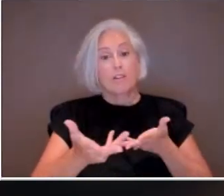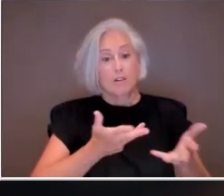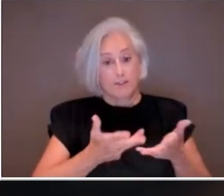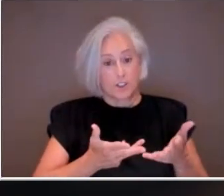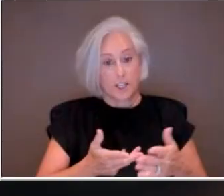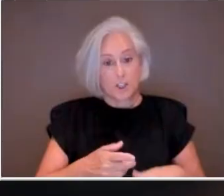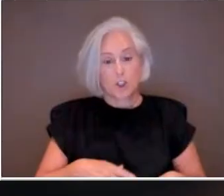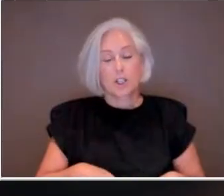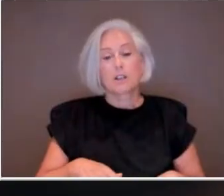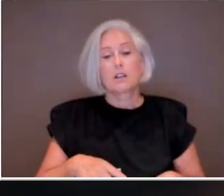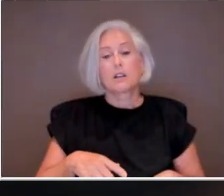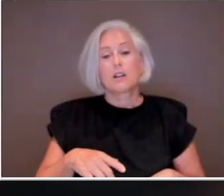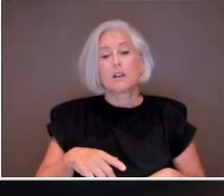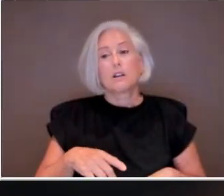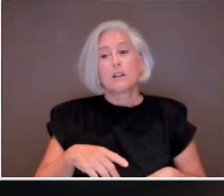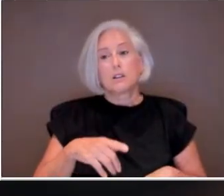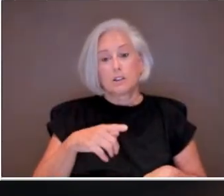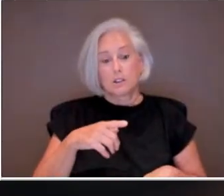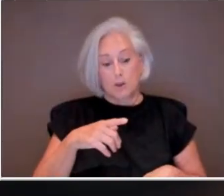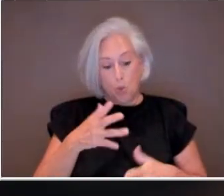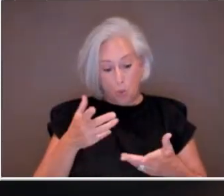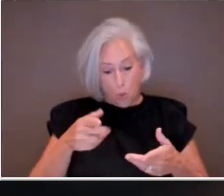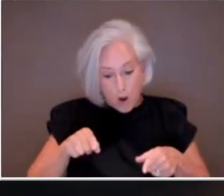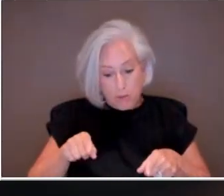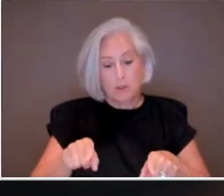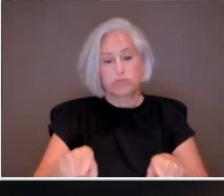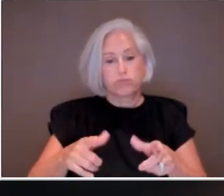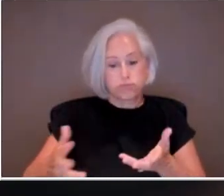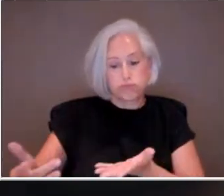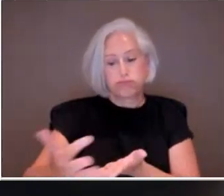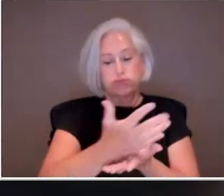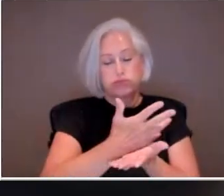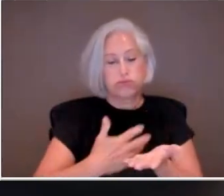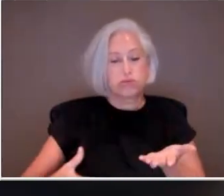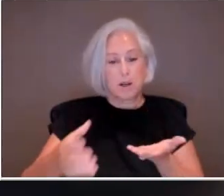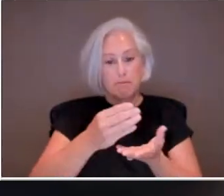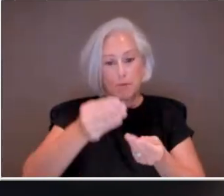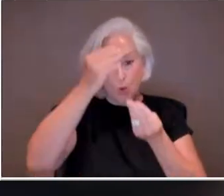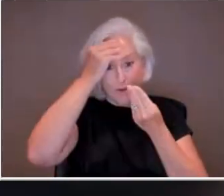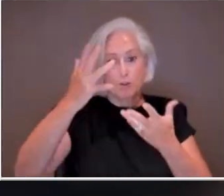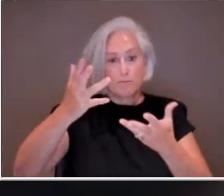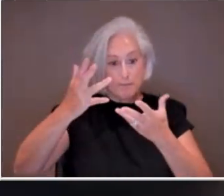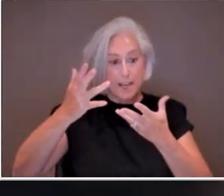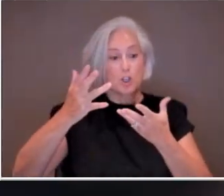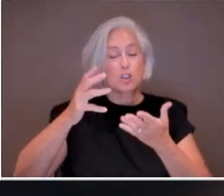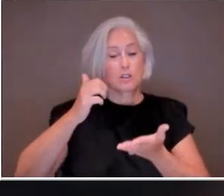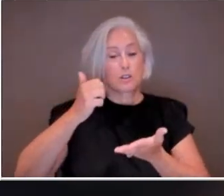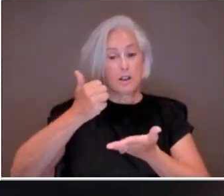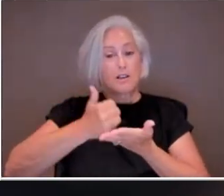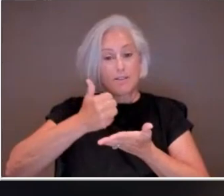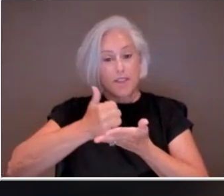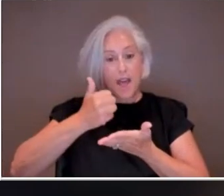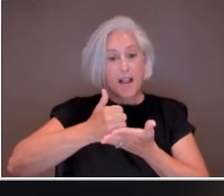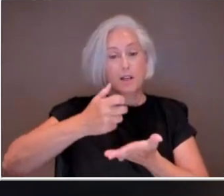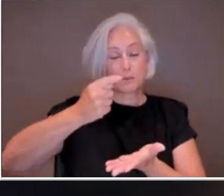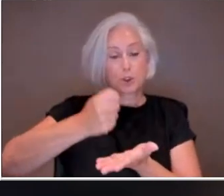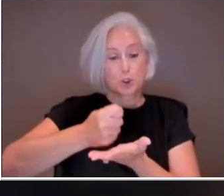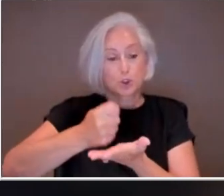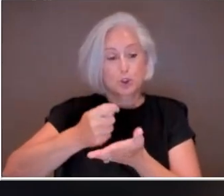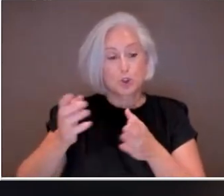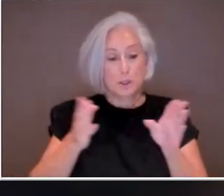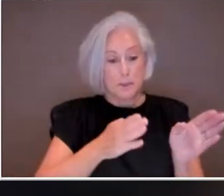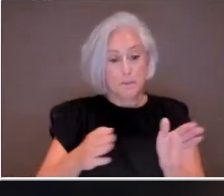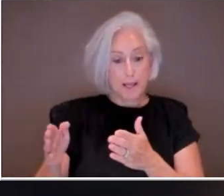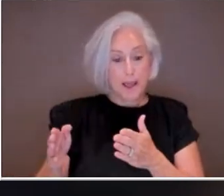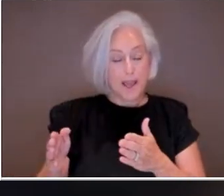in the process of gaining more answers. And, all of that information that you gather really helps construct the treatment plan. And I have the utmost